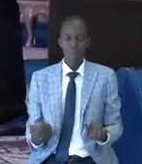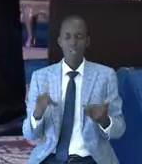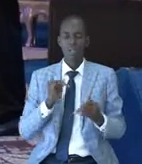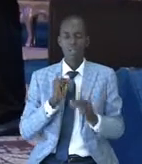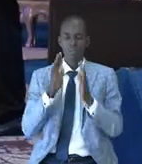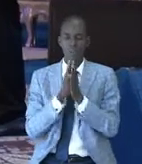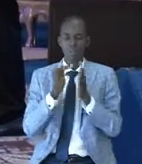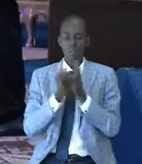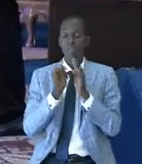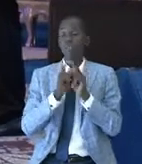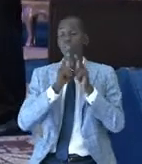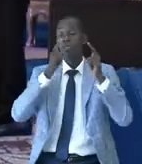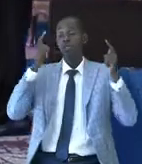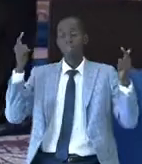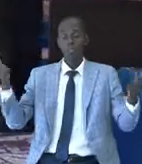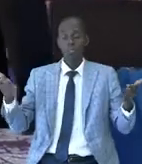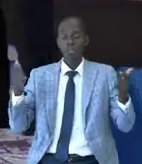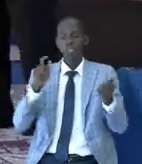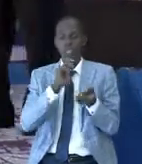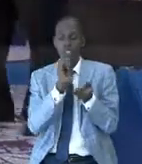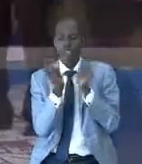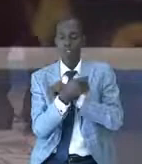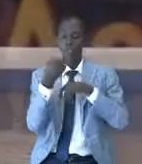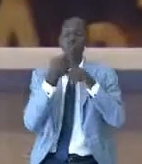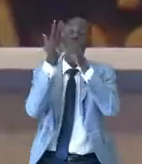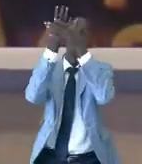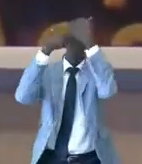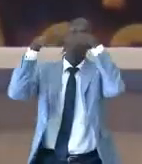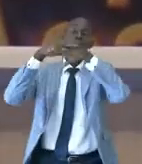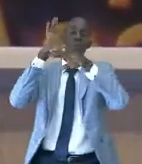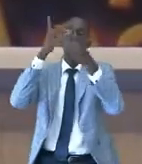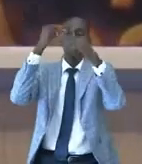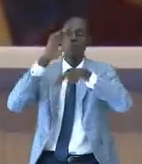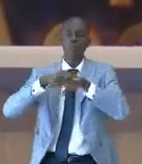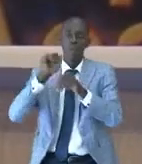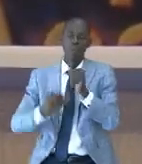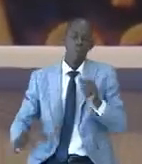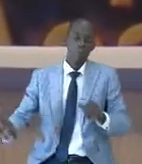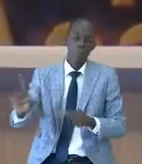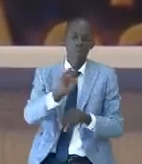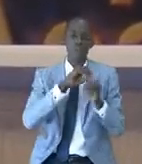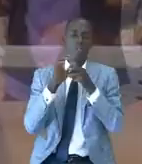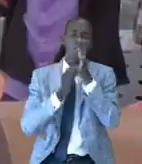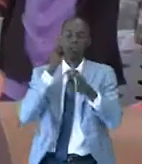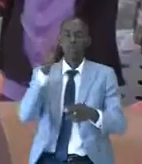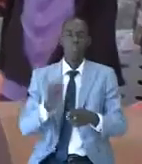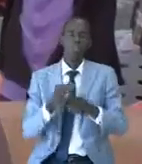great change from heaven will come upon everyone in Jesus'